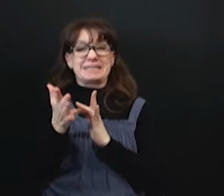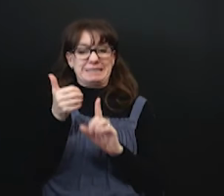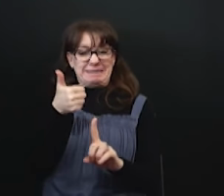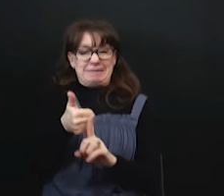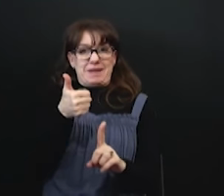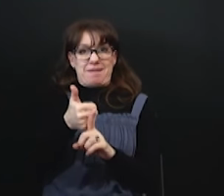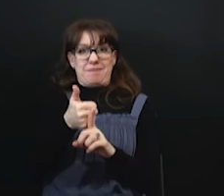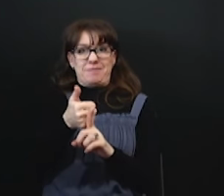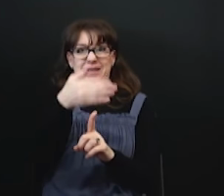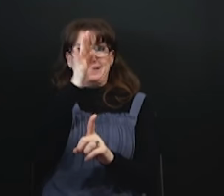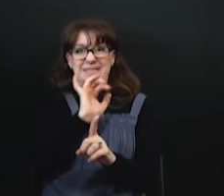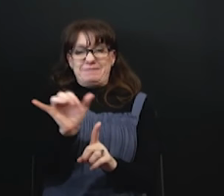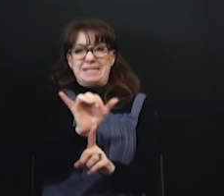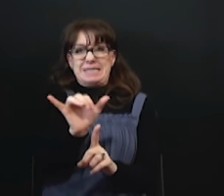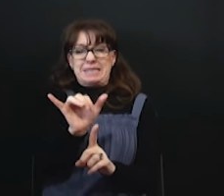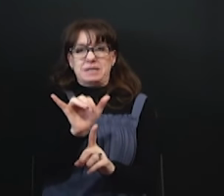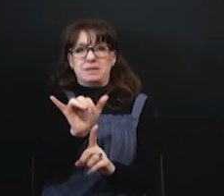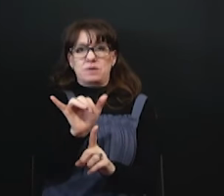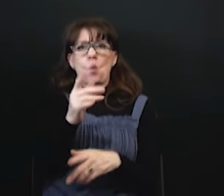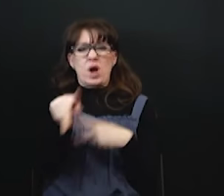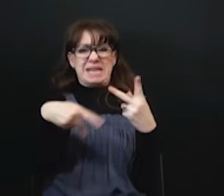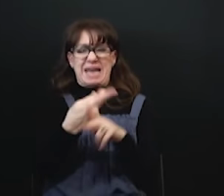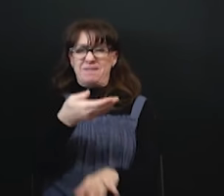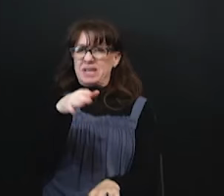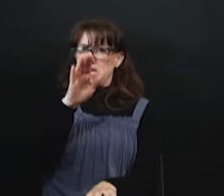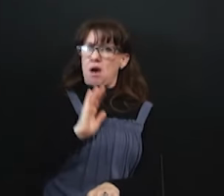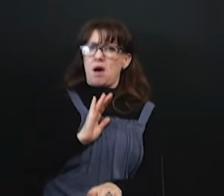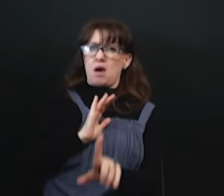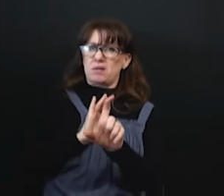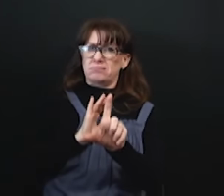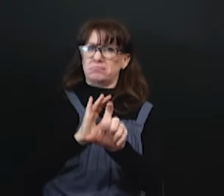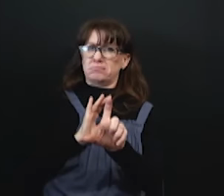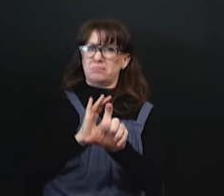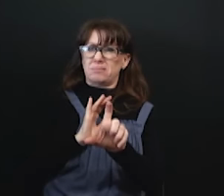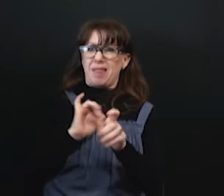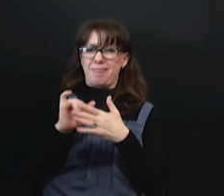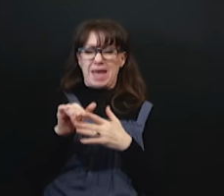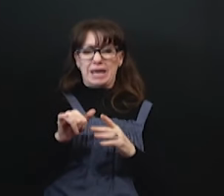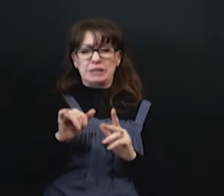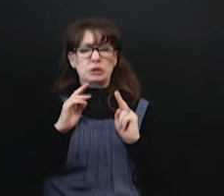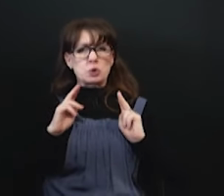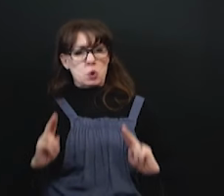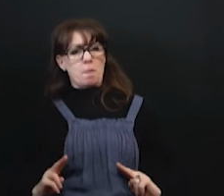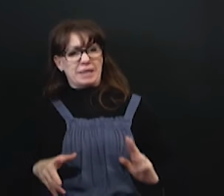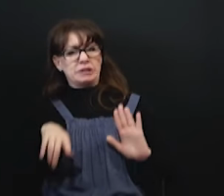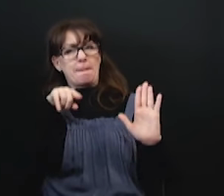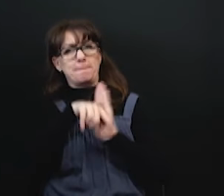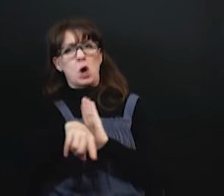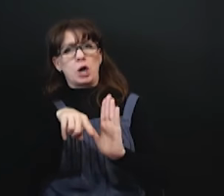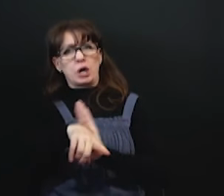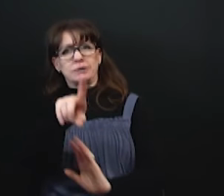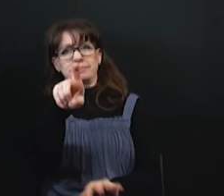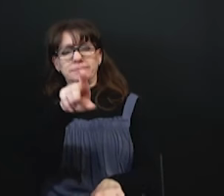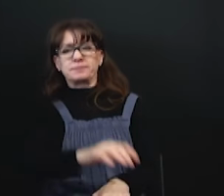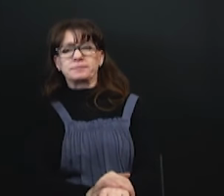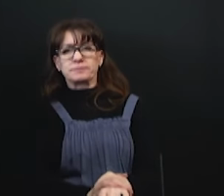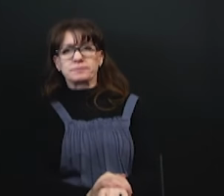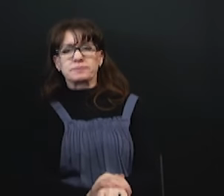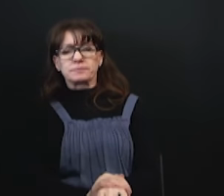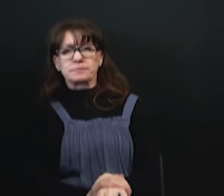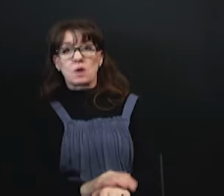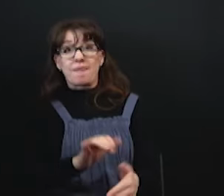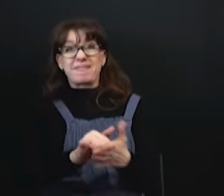divinity. What kind of a God lets mere mortals murder him? That idea